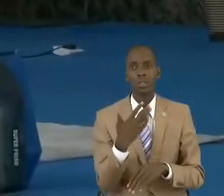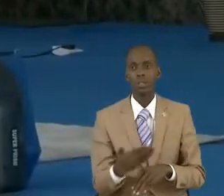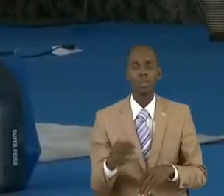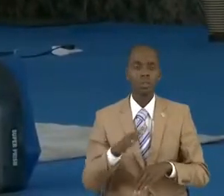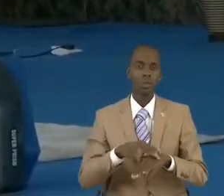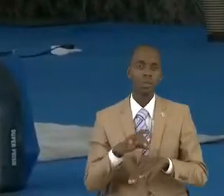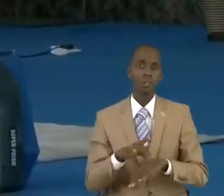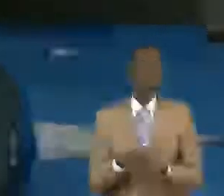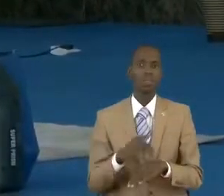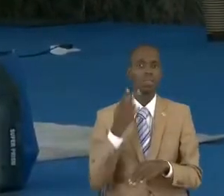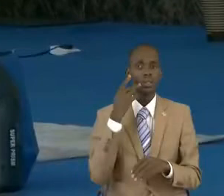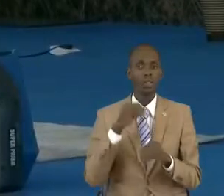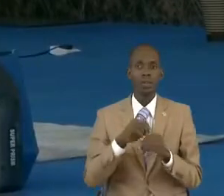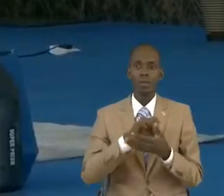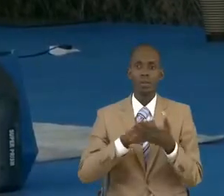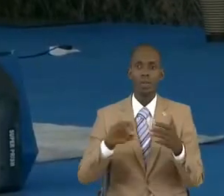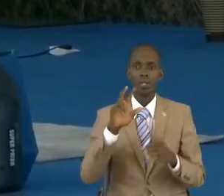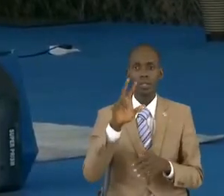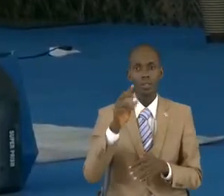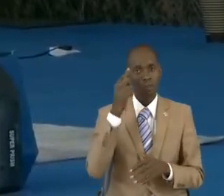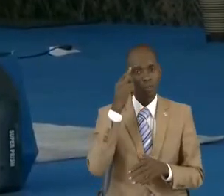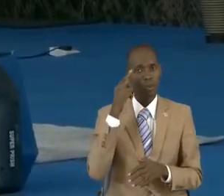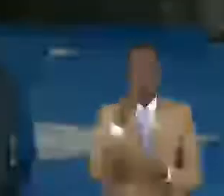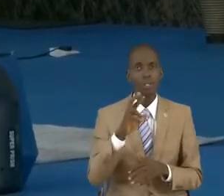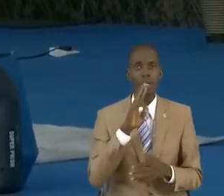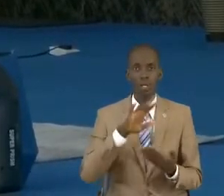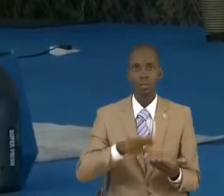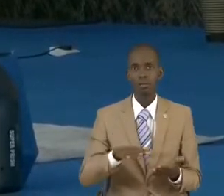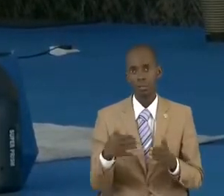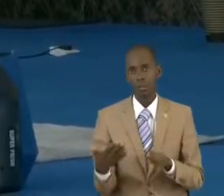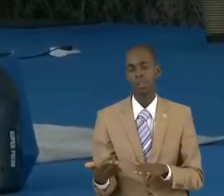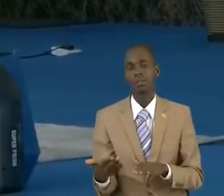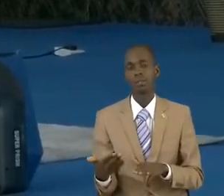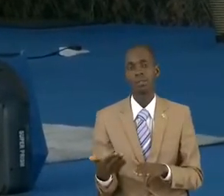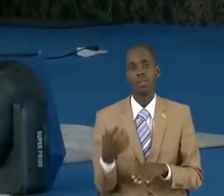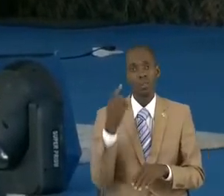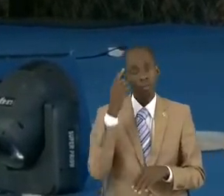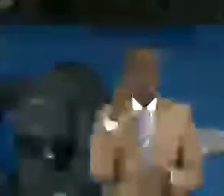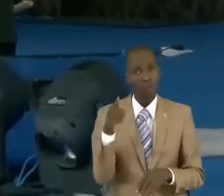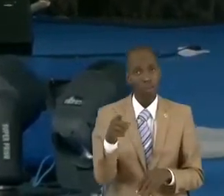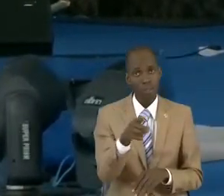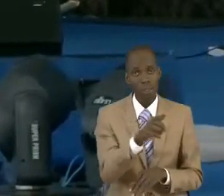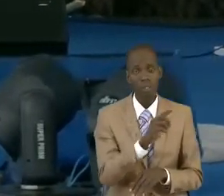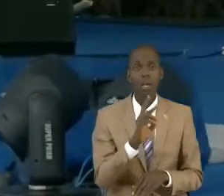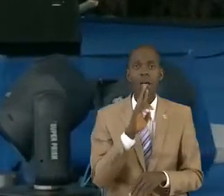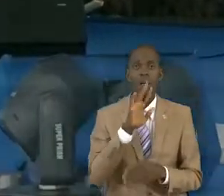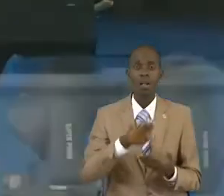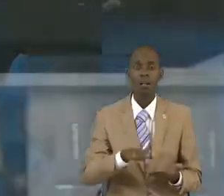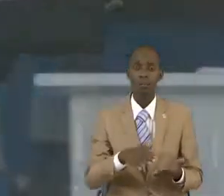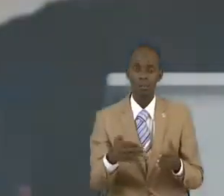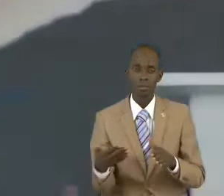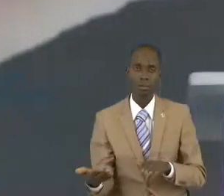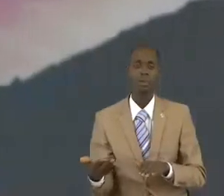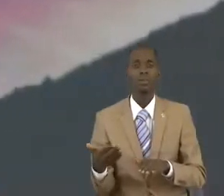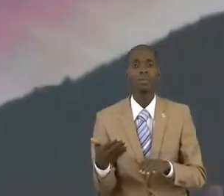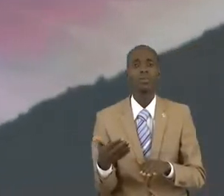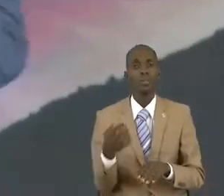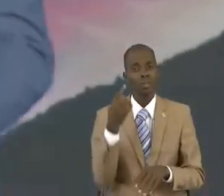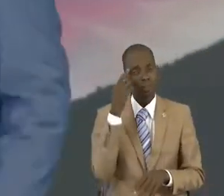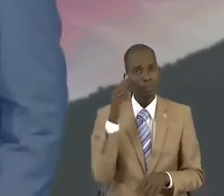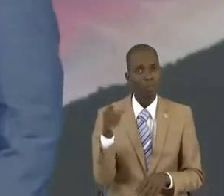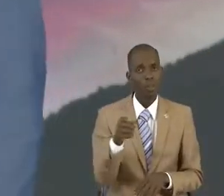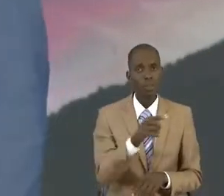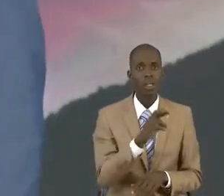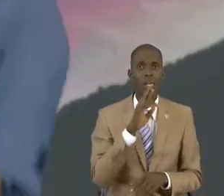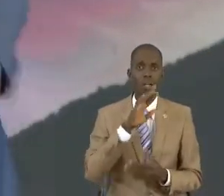verse 3, for ye are dead. For ye are dead. For ye are